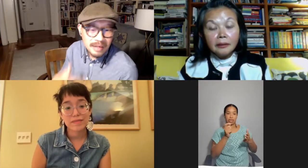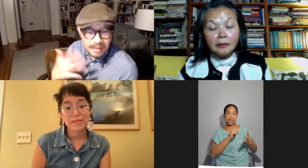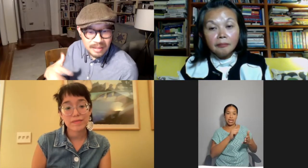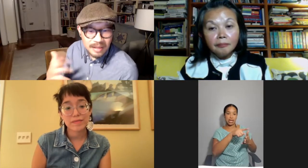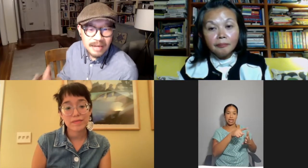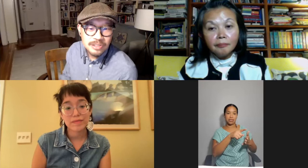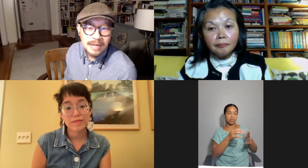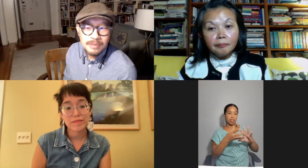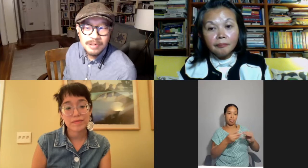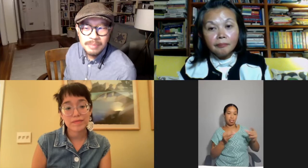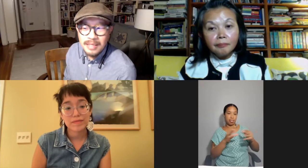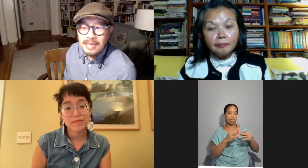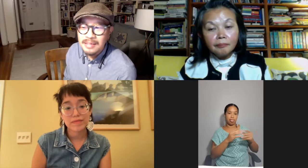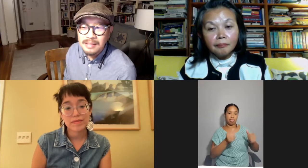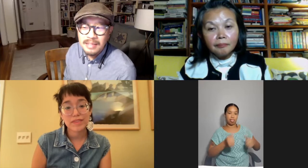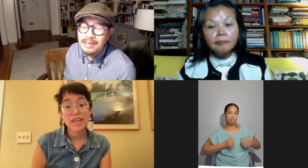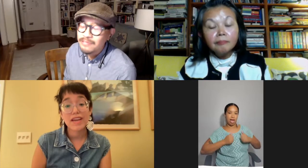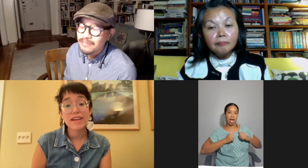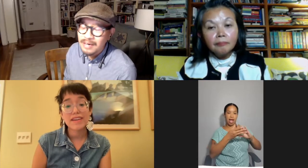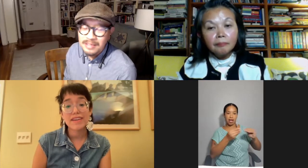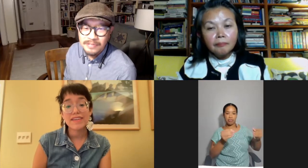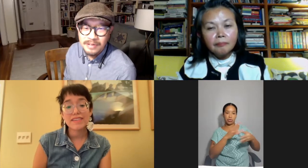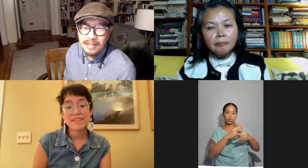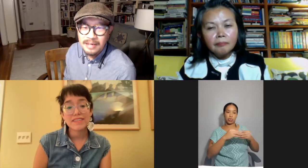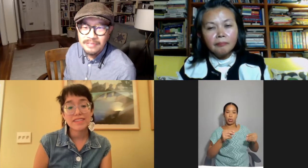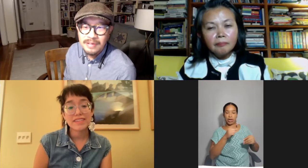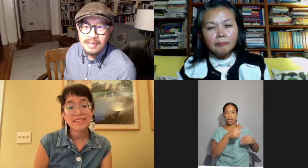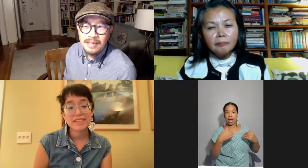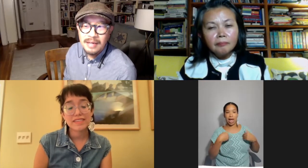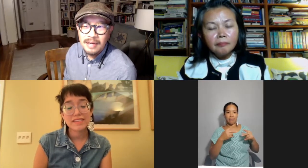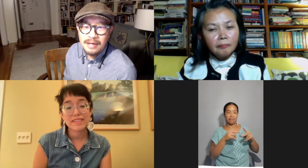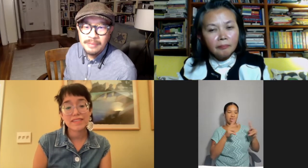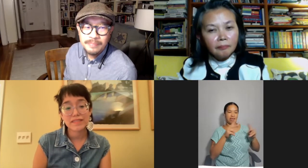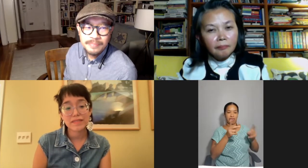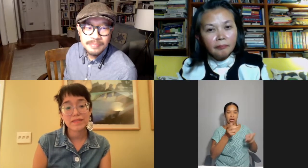in the clown chapter. But he had a very difficult life,